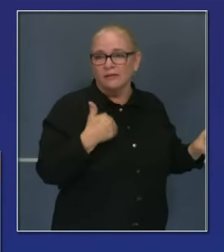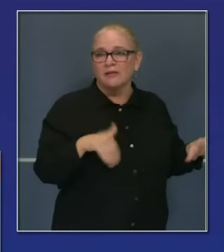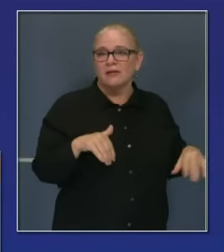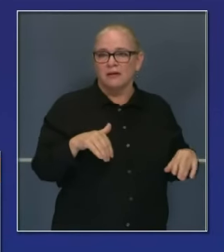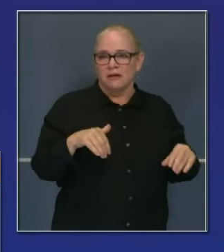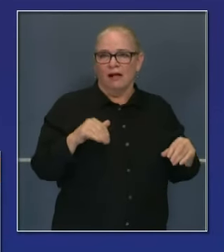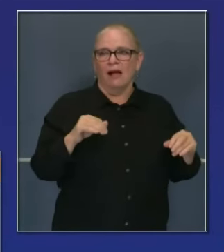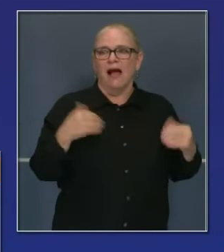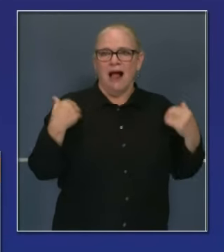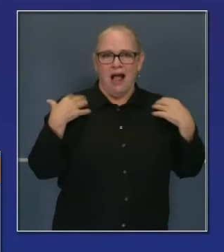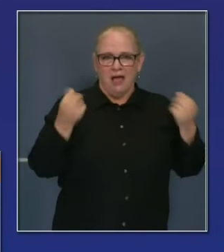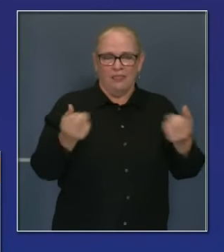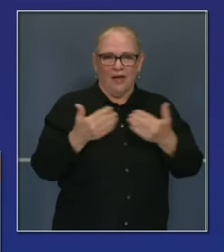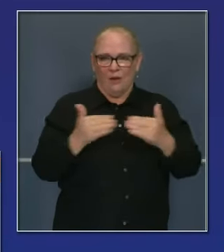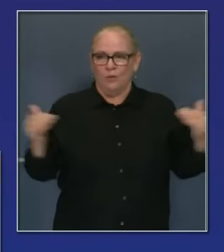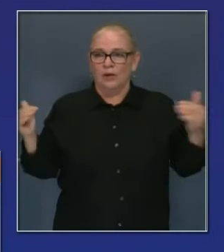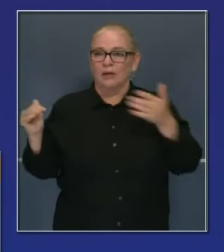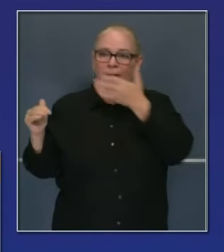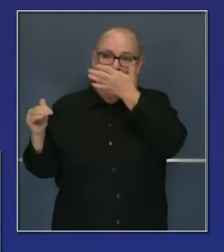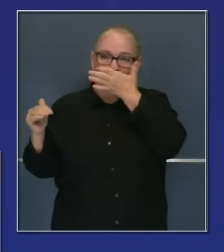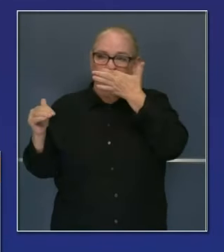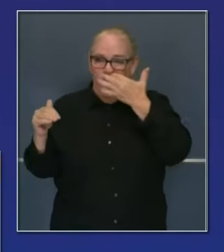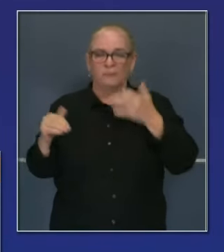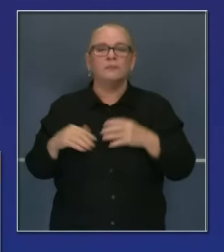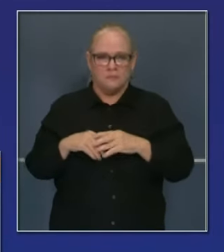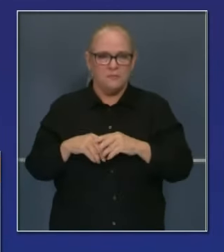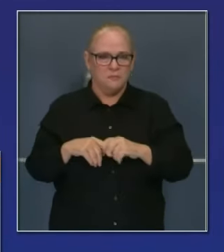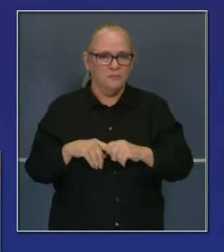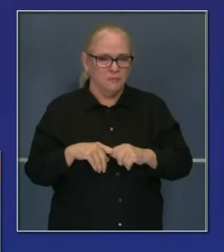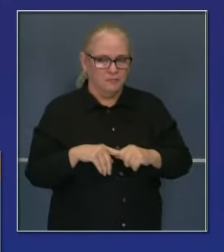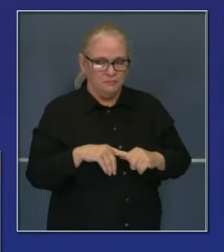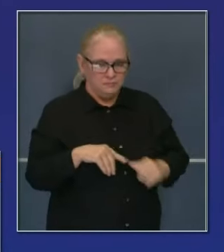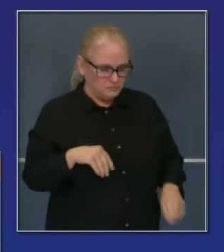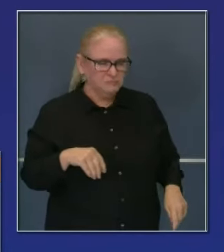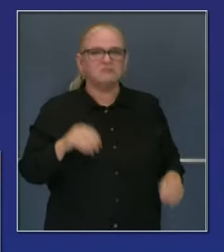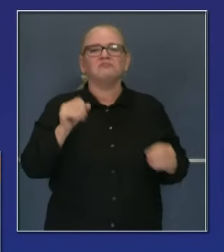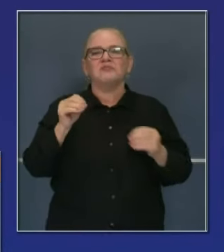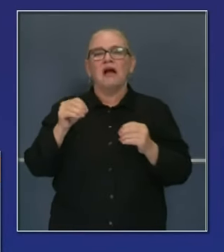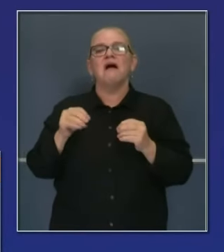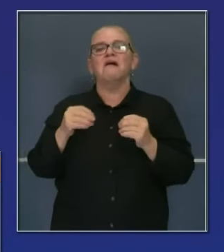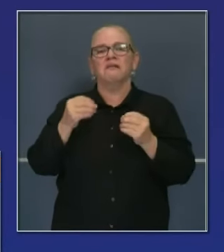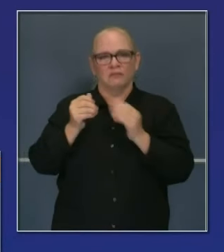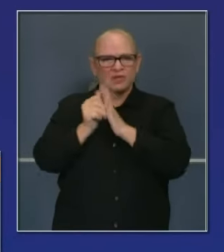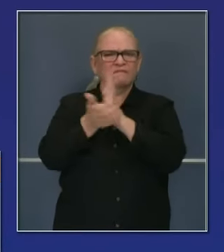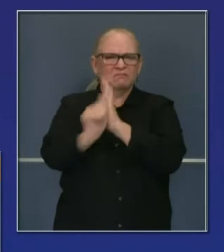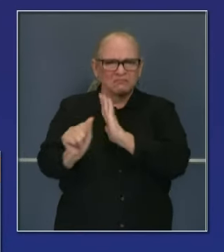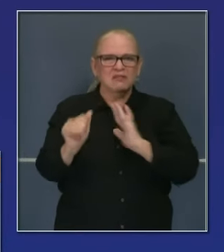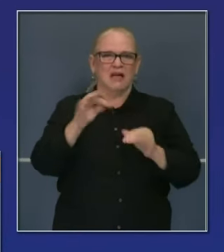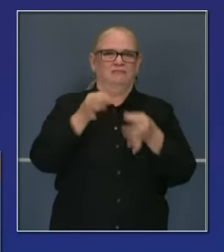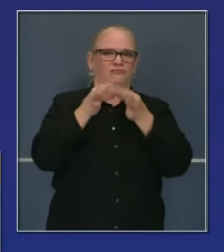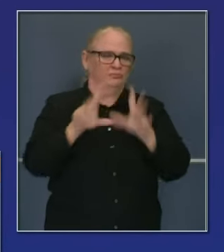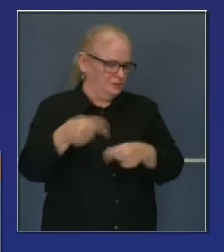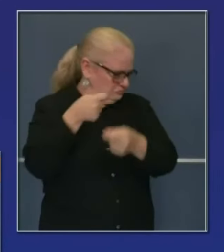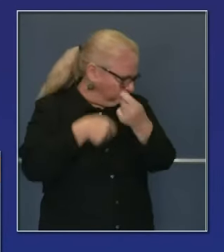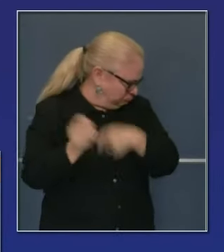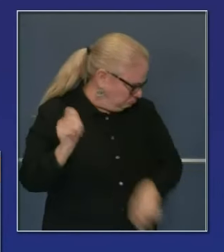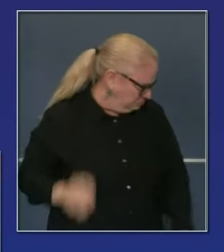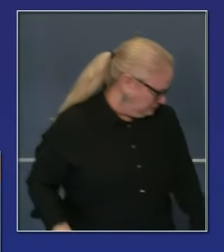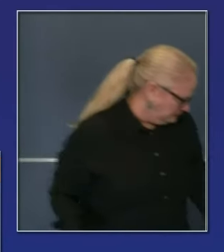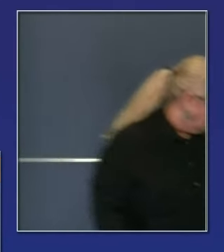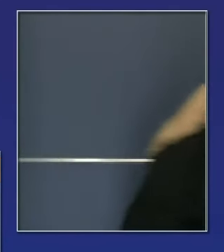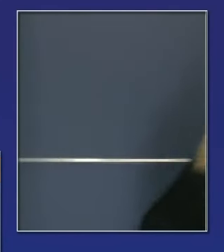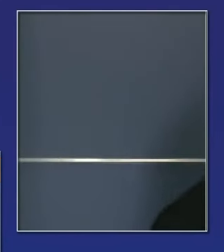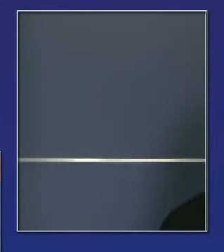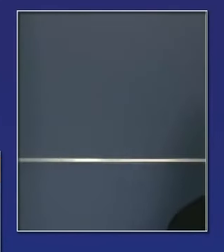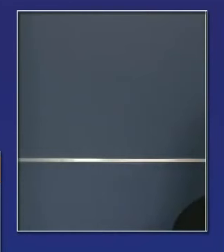financing. Again, the spectrum of expertise, a diversity of expertise, as well as a geographic diversity. And when we